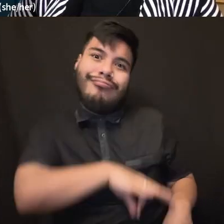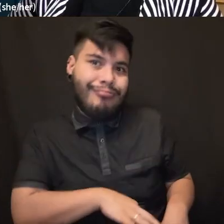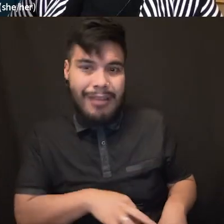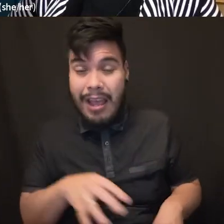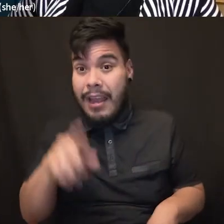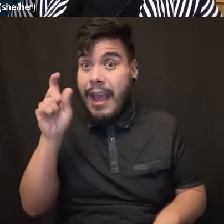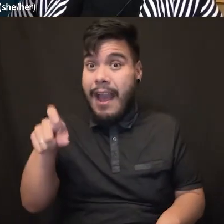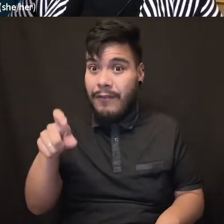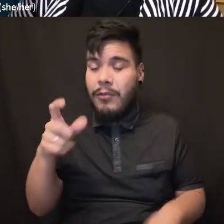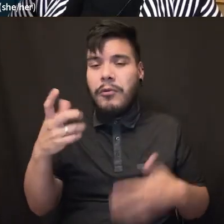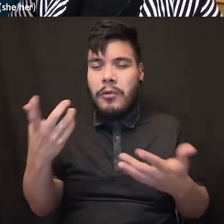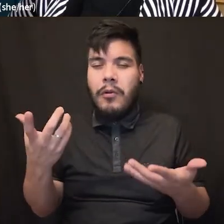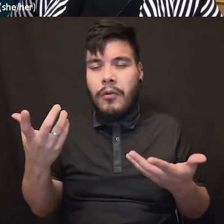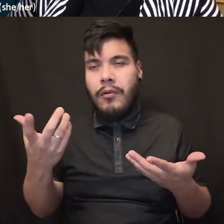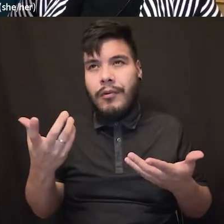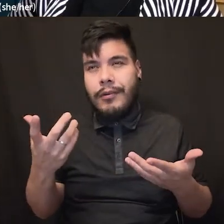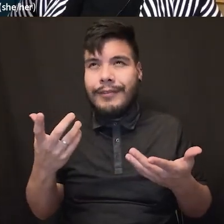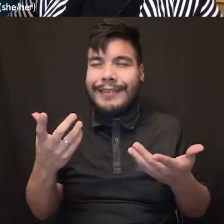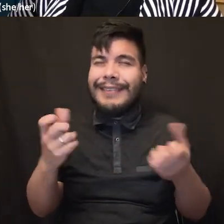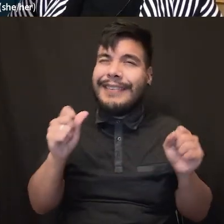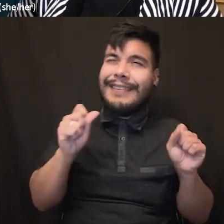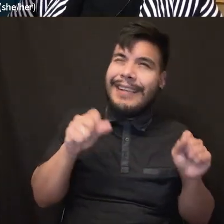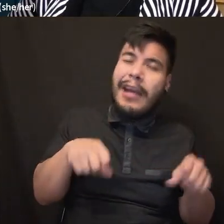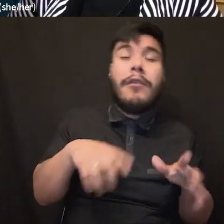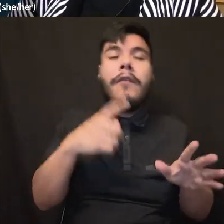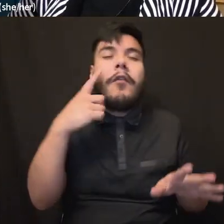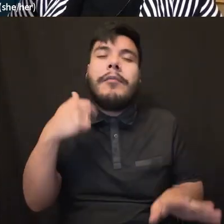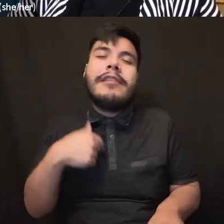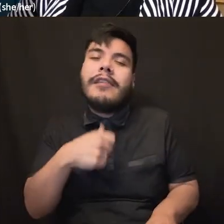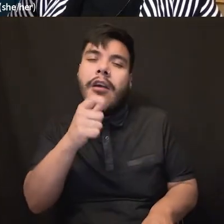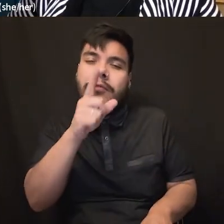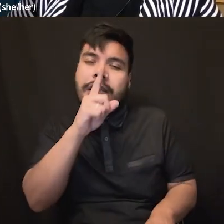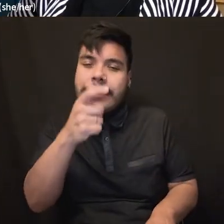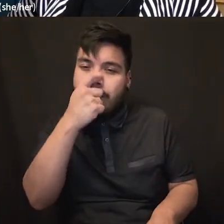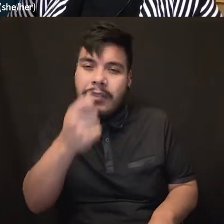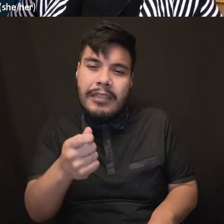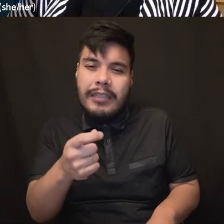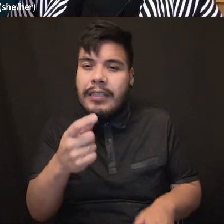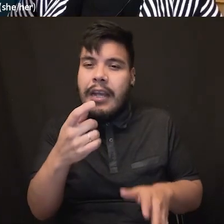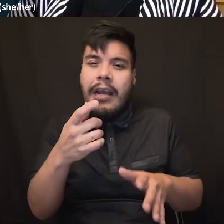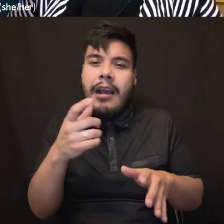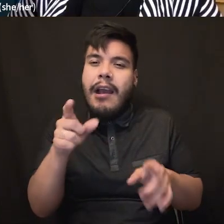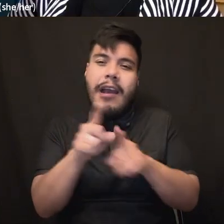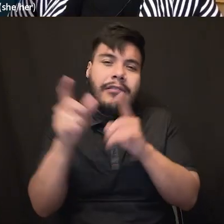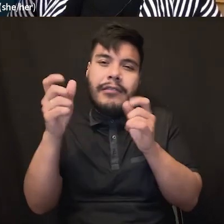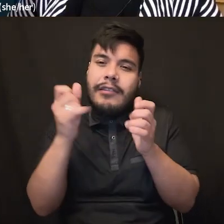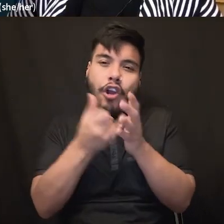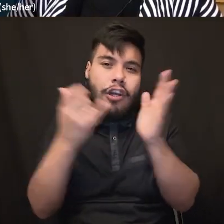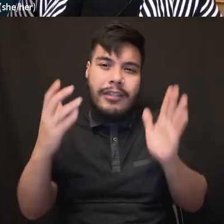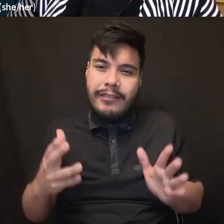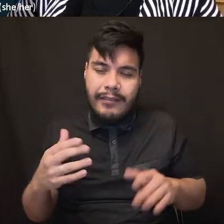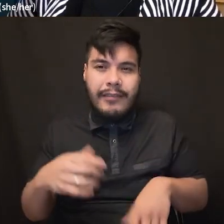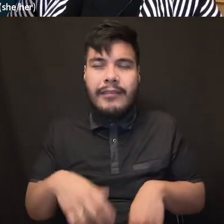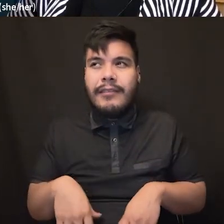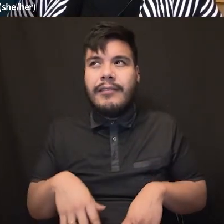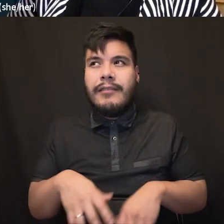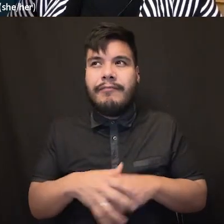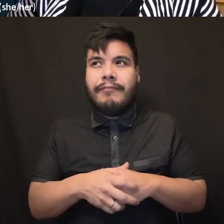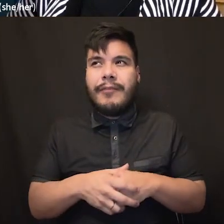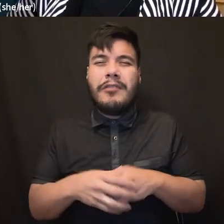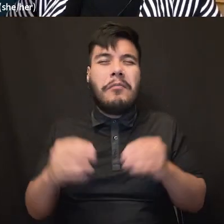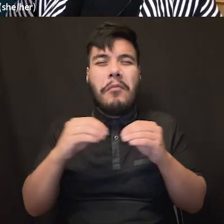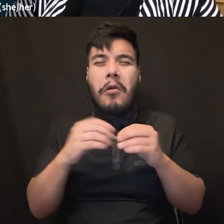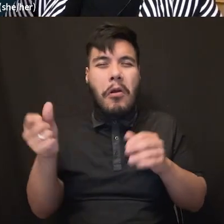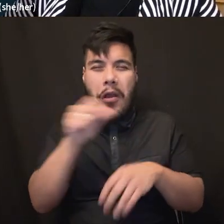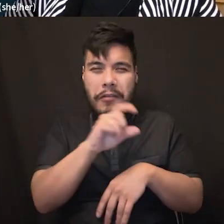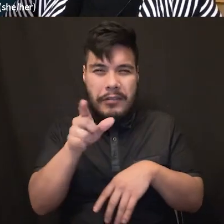they can, like, to me, it's not that interesting as an artist, because I think there's more specific and interesting things to say. And